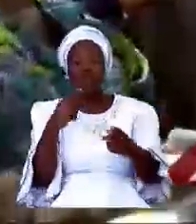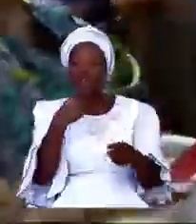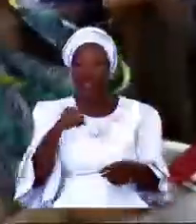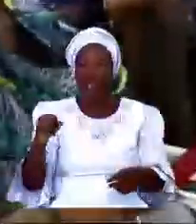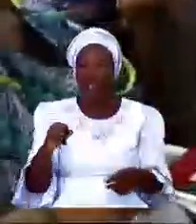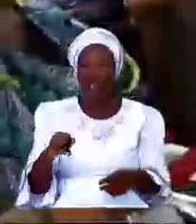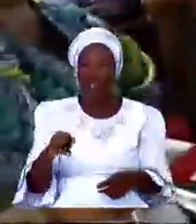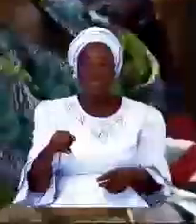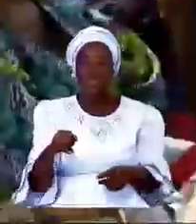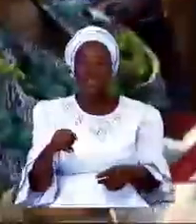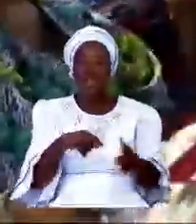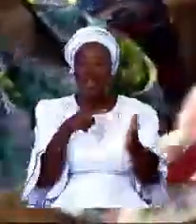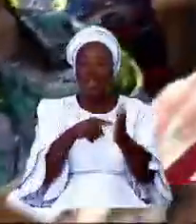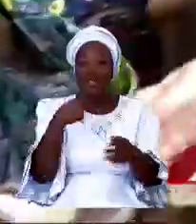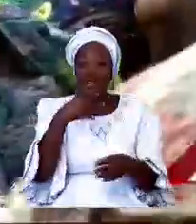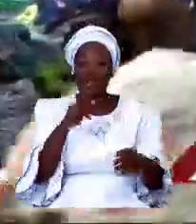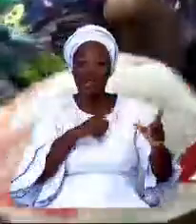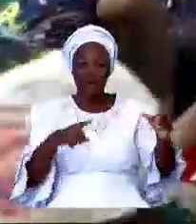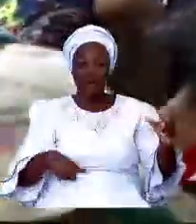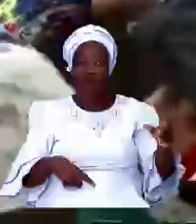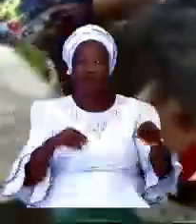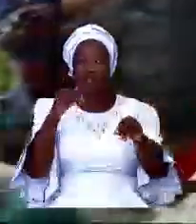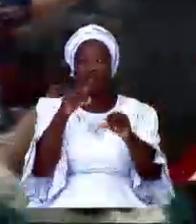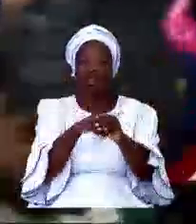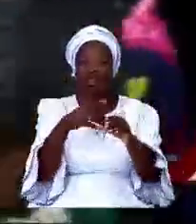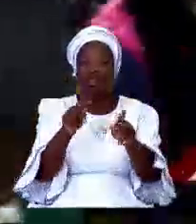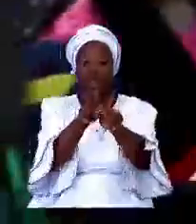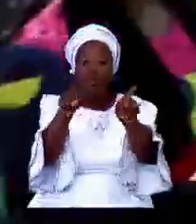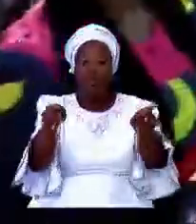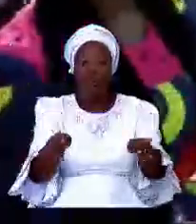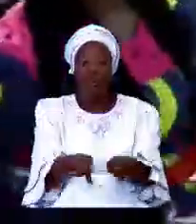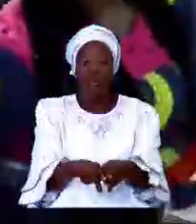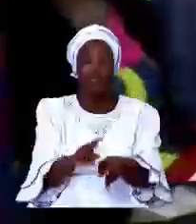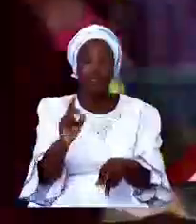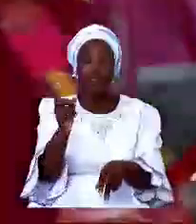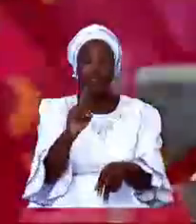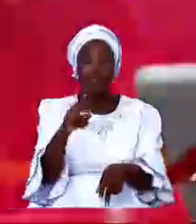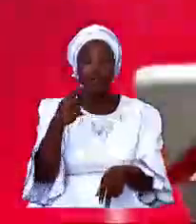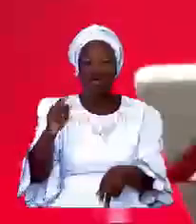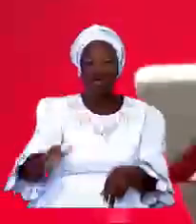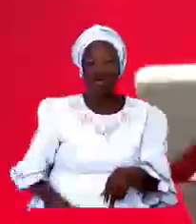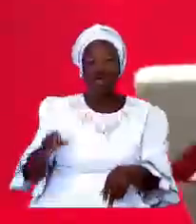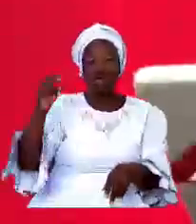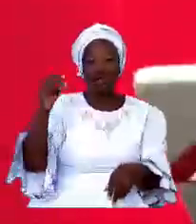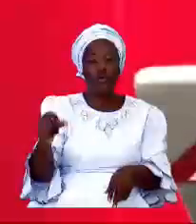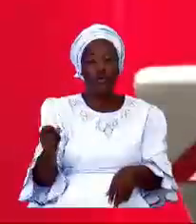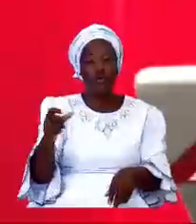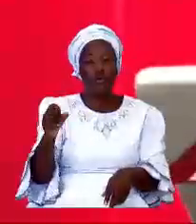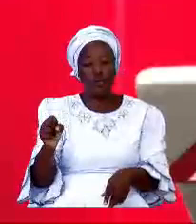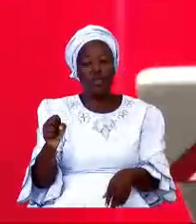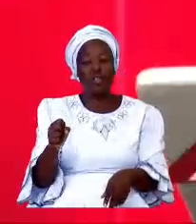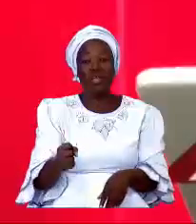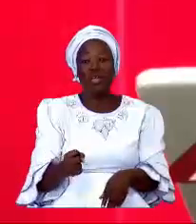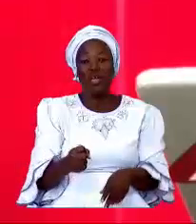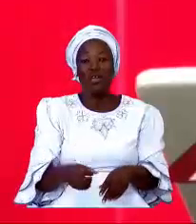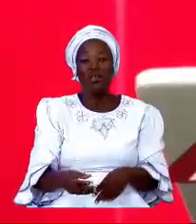thou shalt speak unto him, saying, thus says the Lord, in the place where